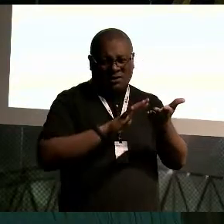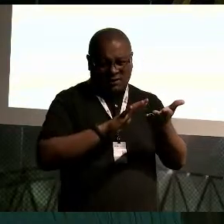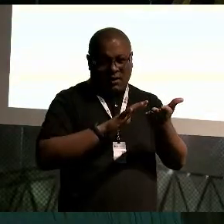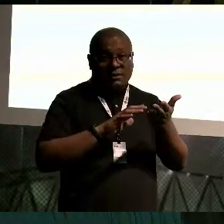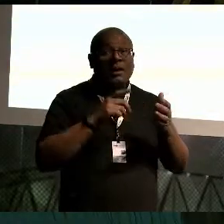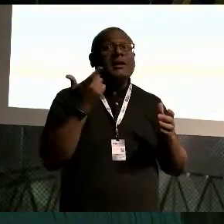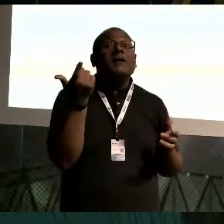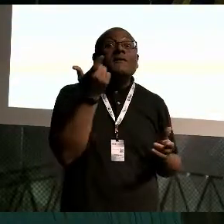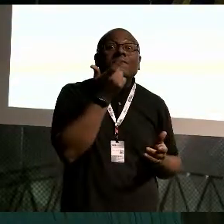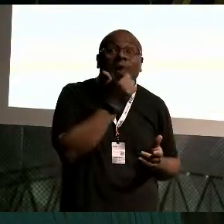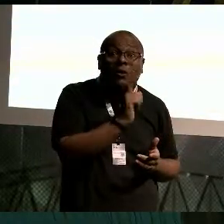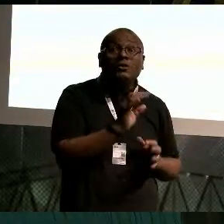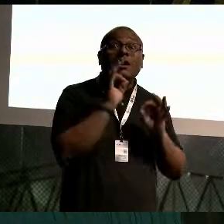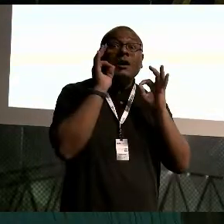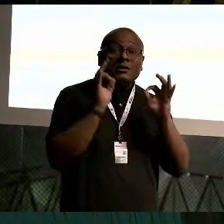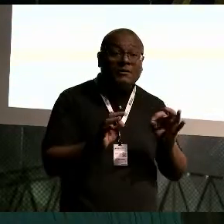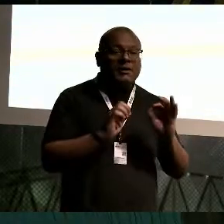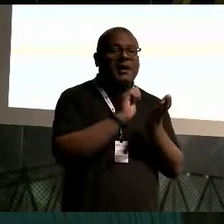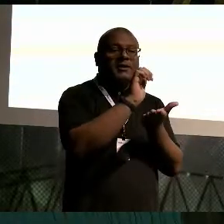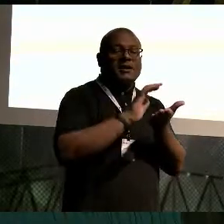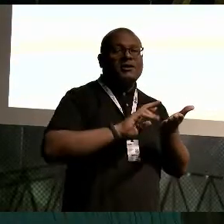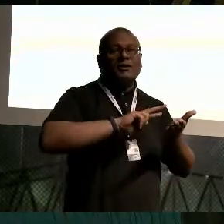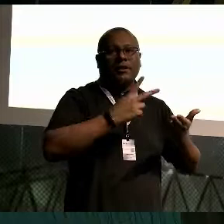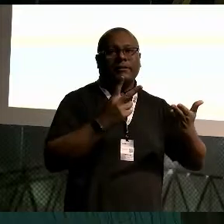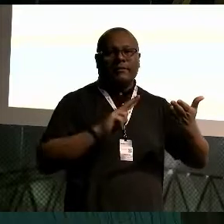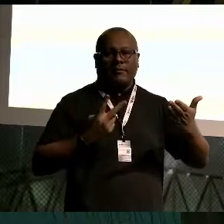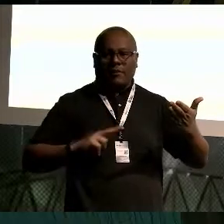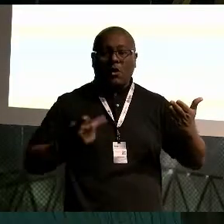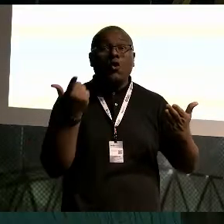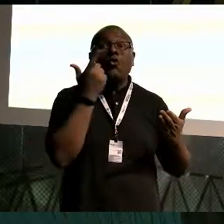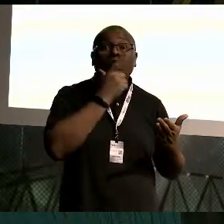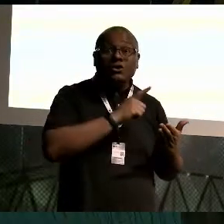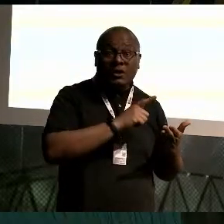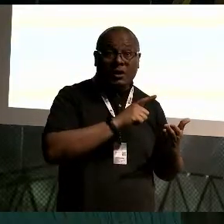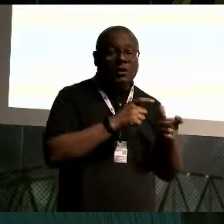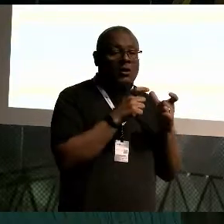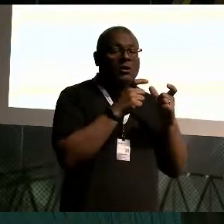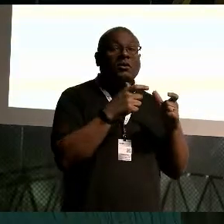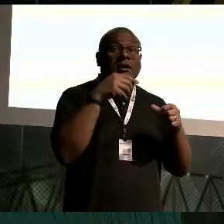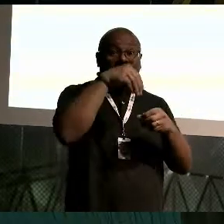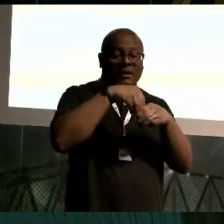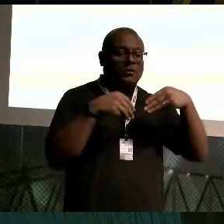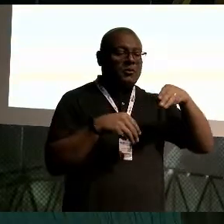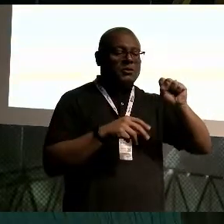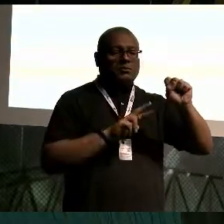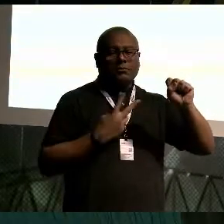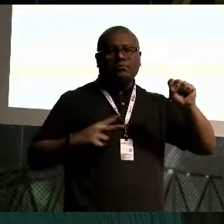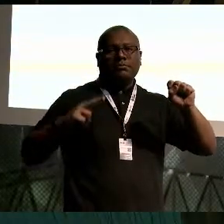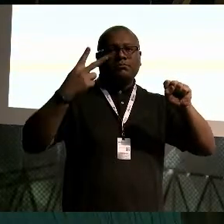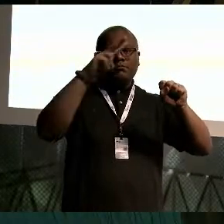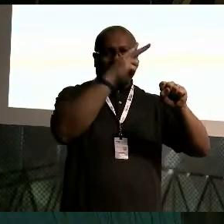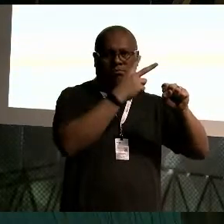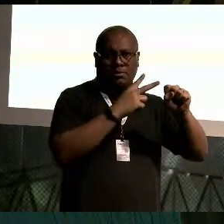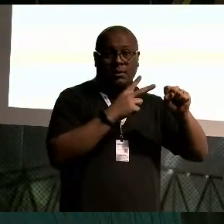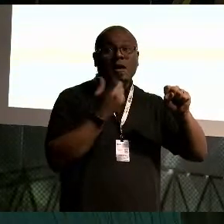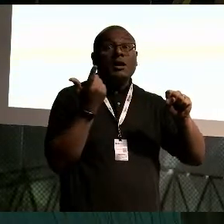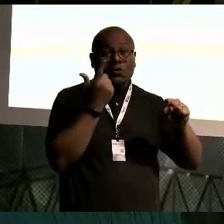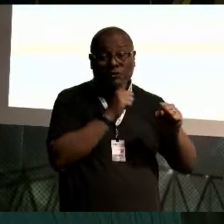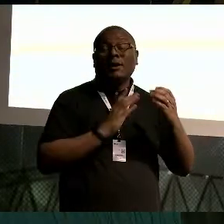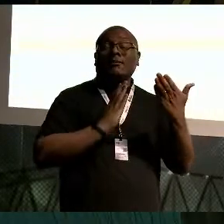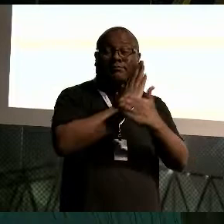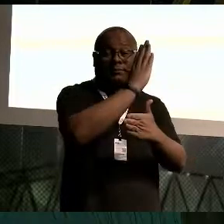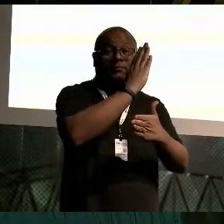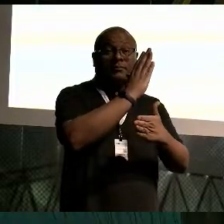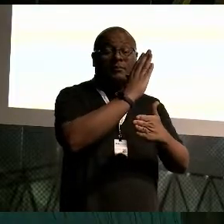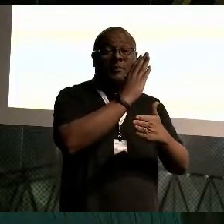doing their own bit, but who makes sure that this transaction that spans multiple microservices is actually successful?